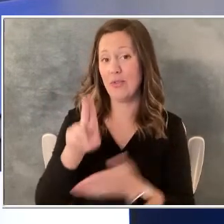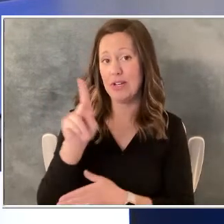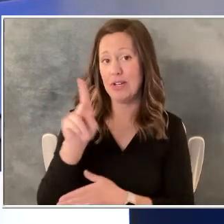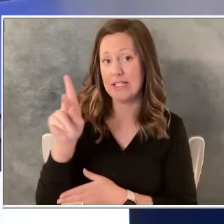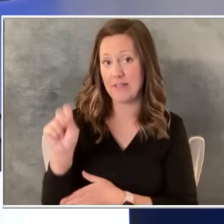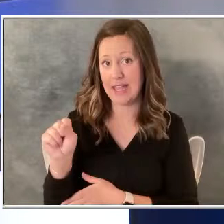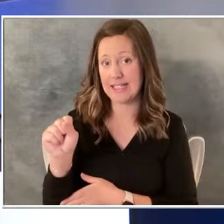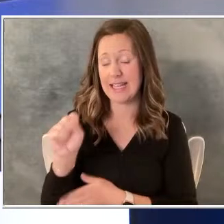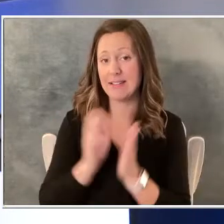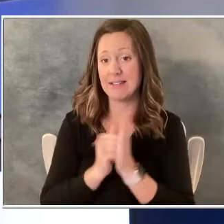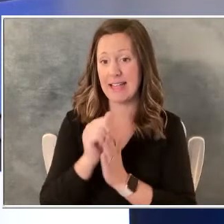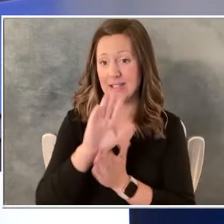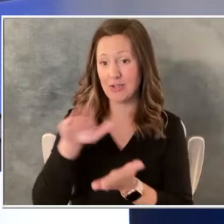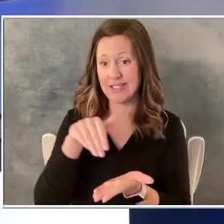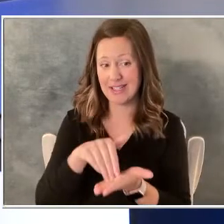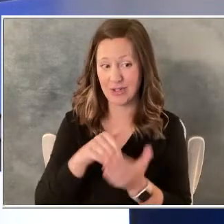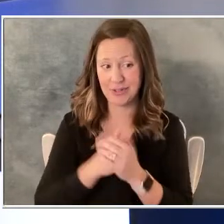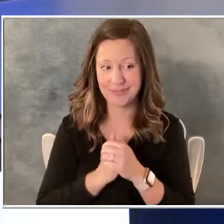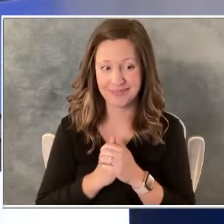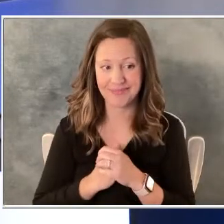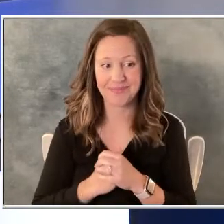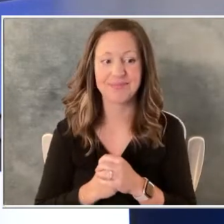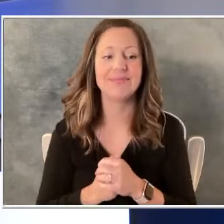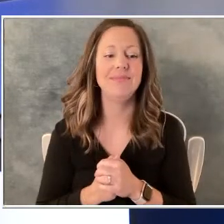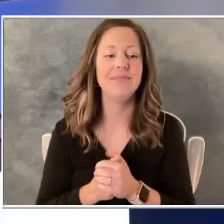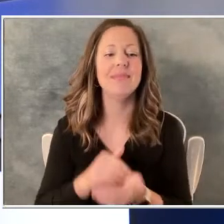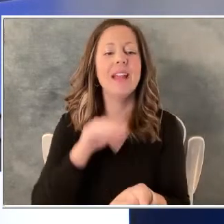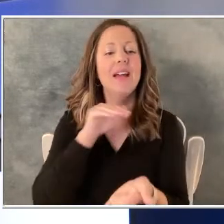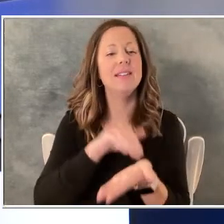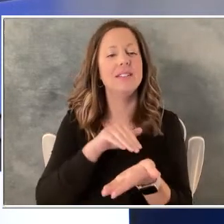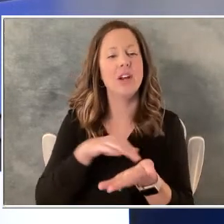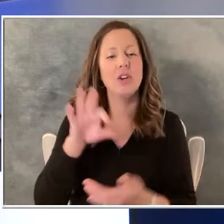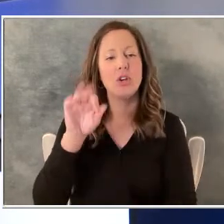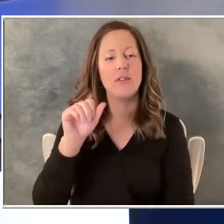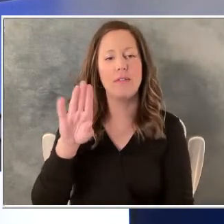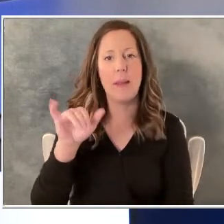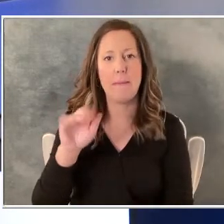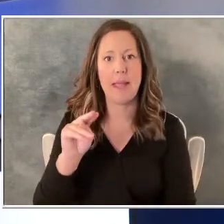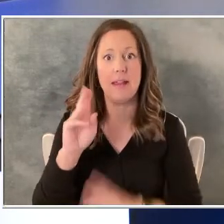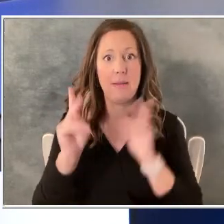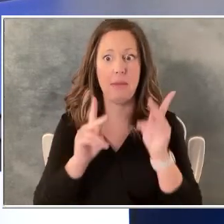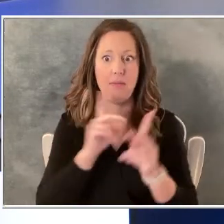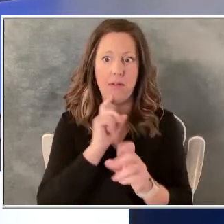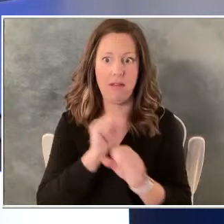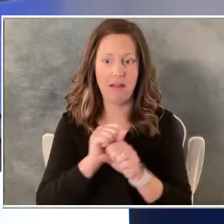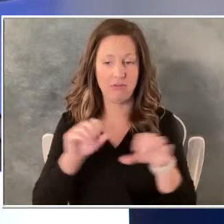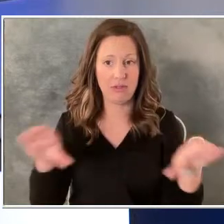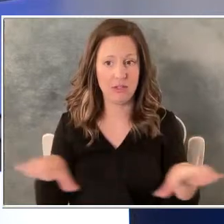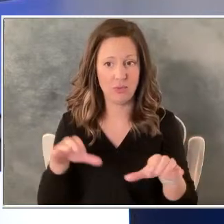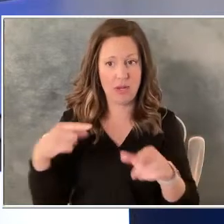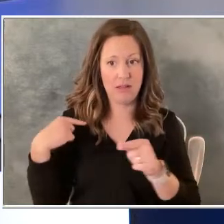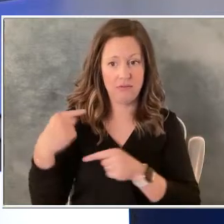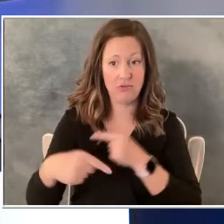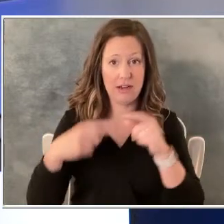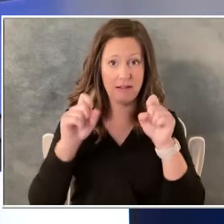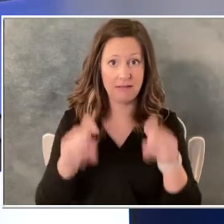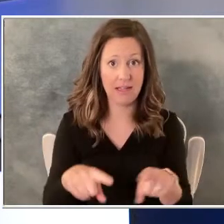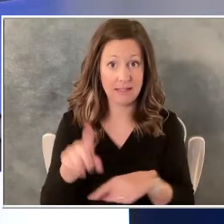Center. Dr. Fabian, are people getting the genetic testing that they need?